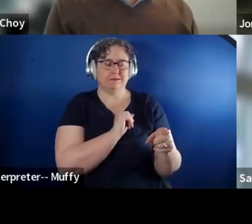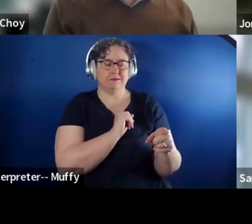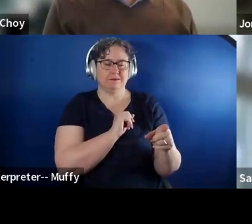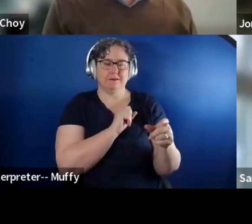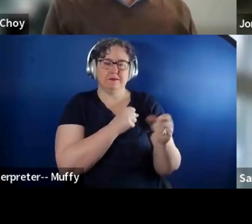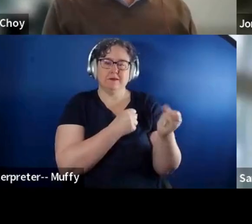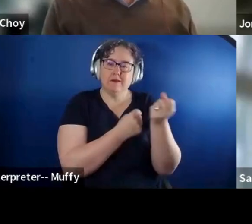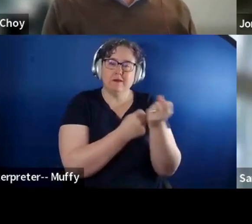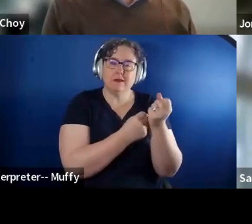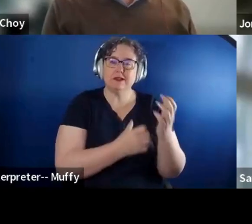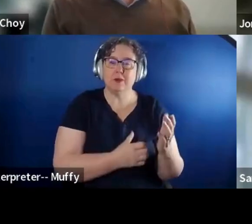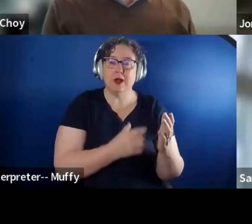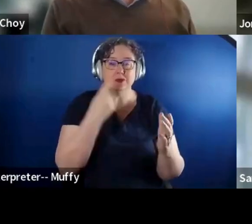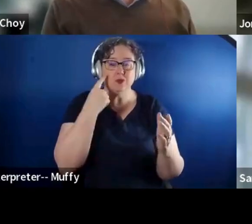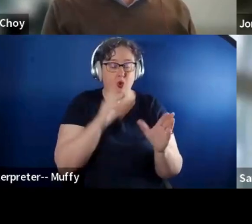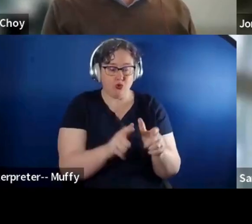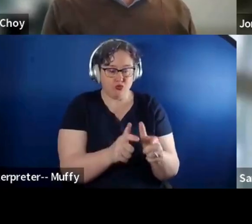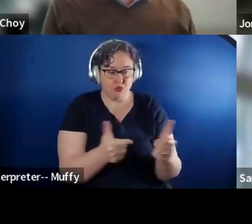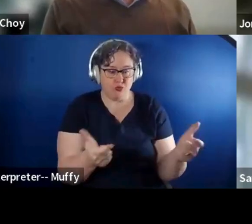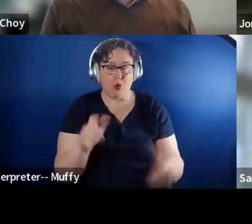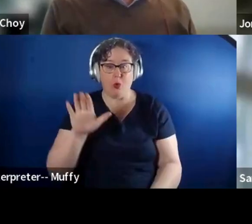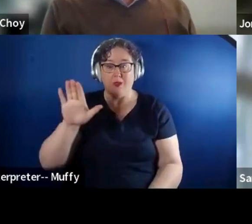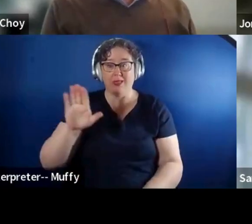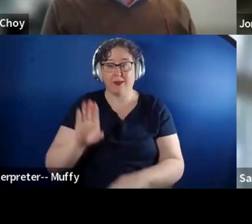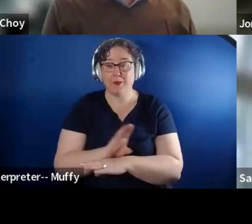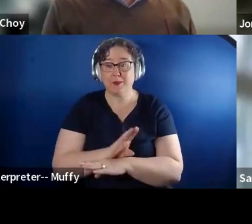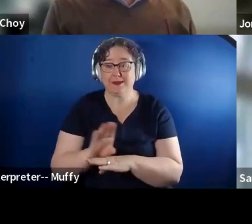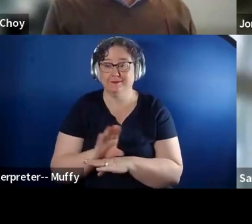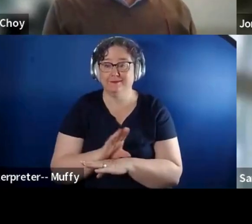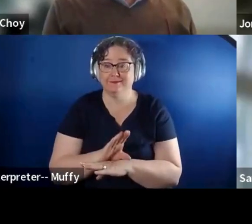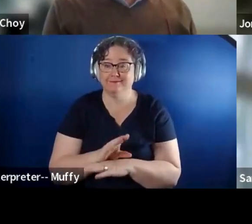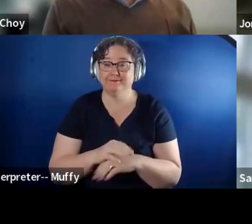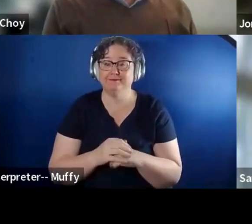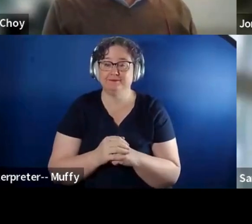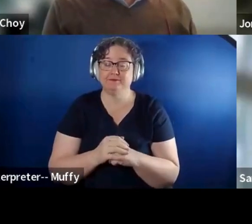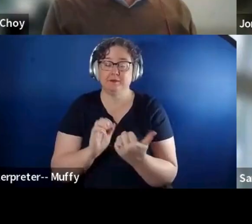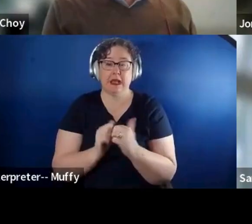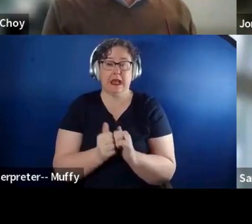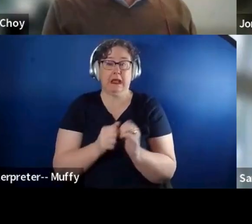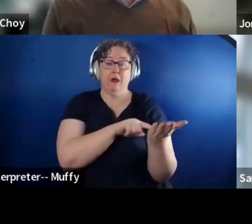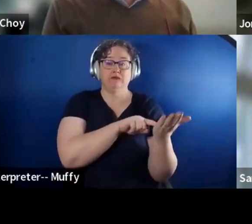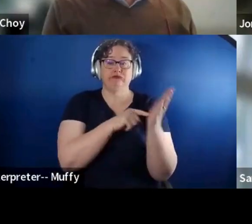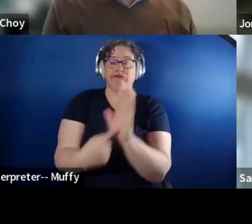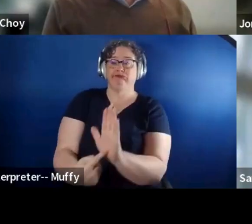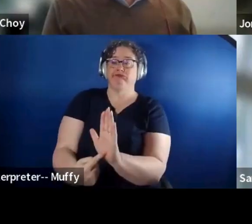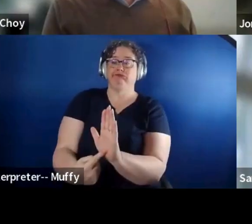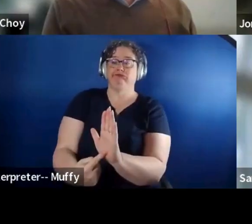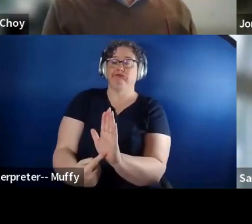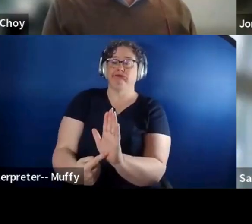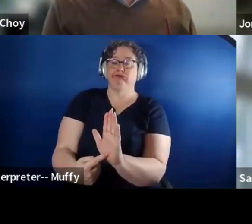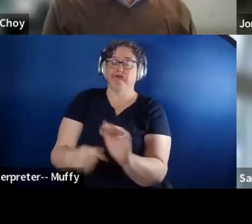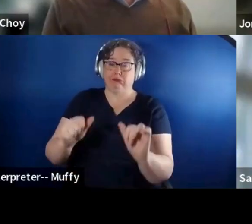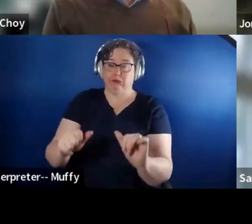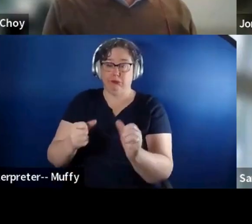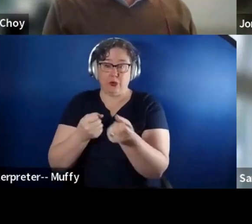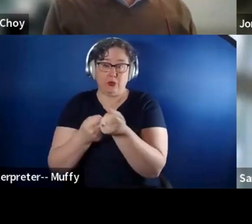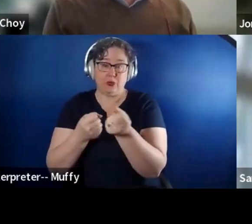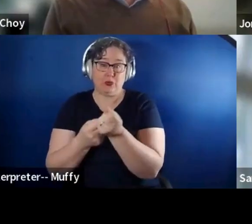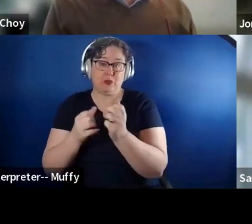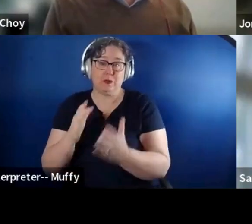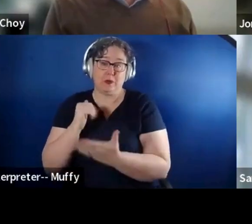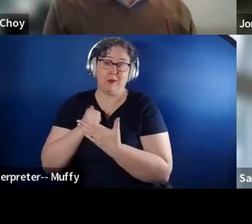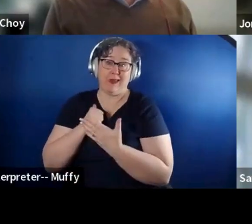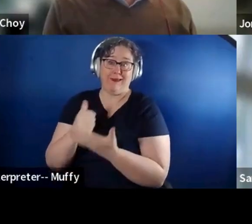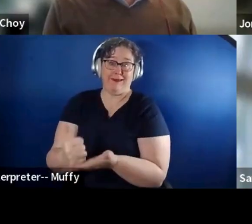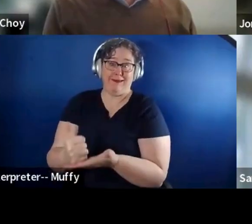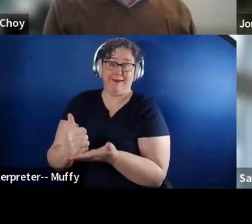looking at growing their business. And a way for you to demonstrate to a potential sponsor that you can help them